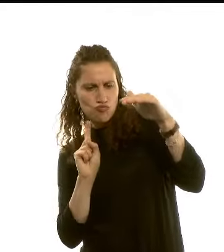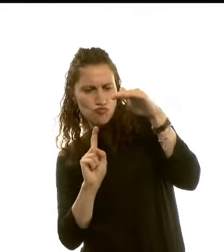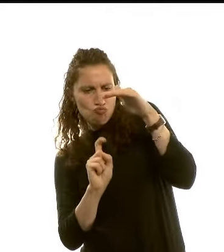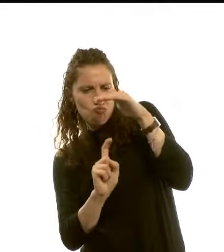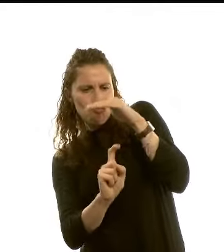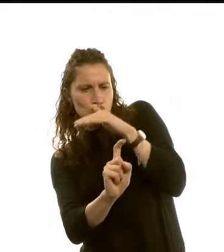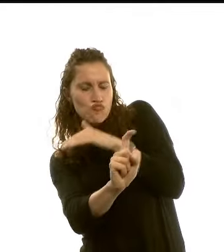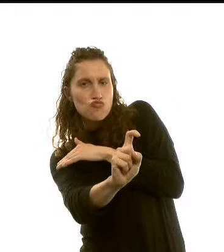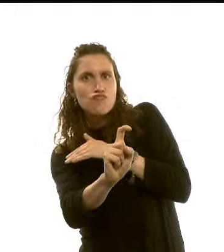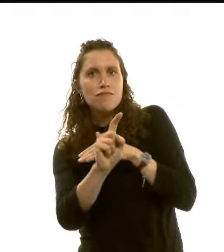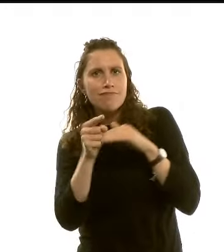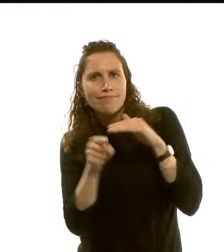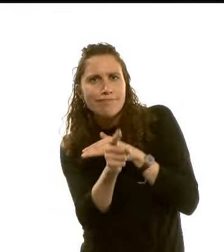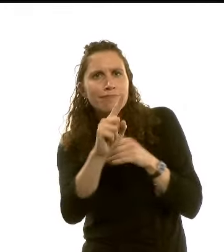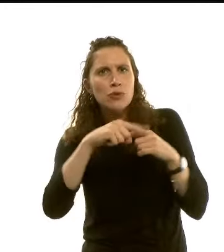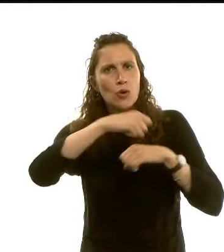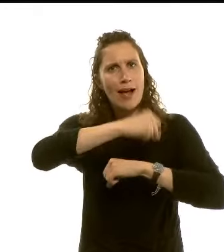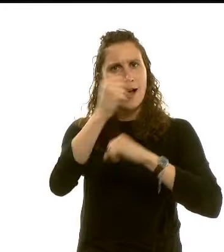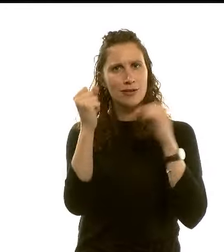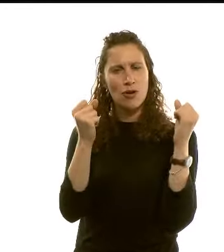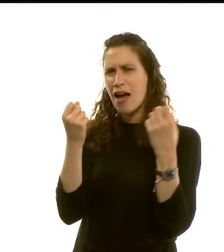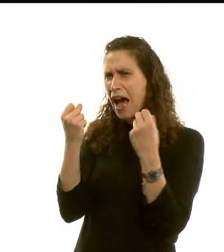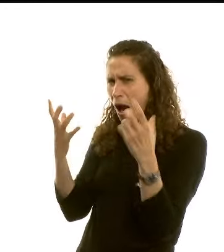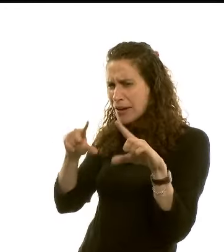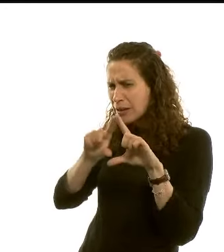castle. How many bricks?